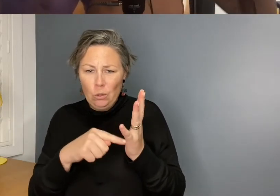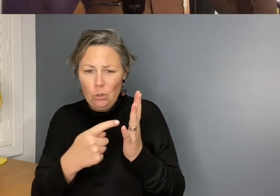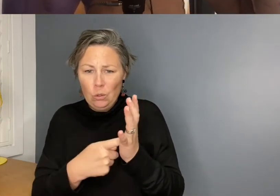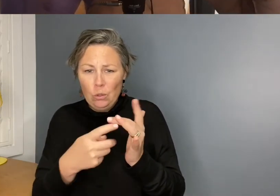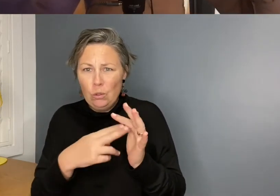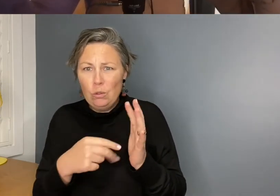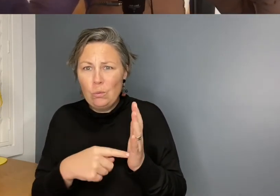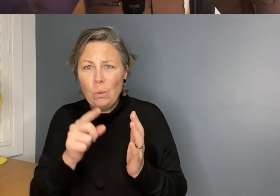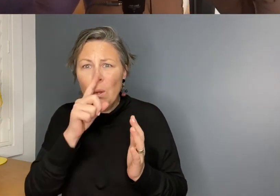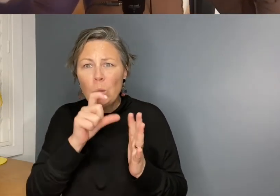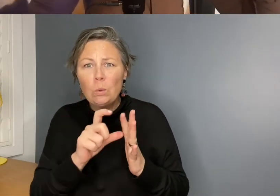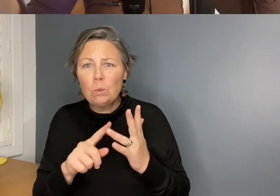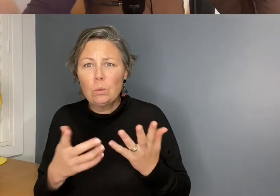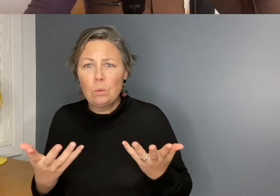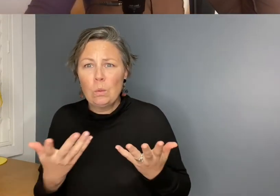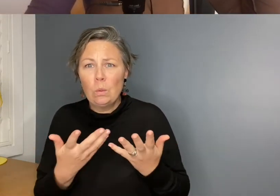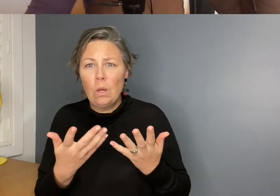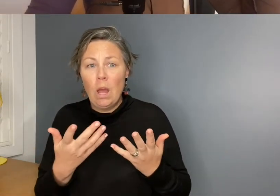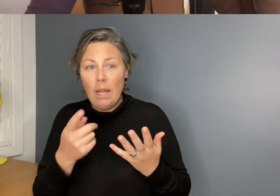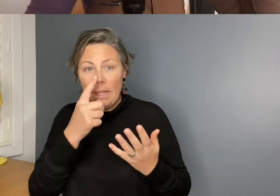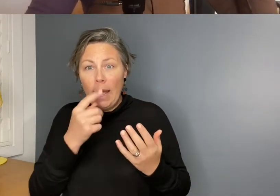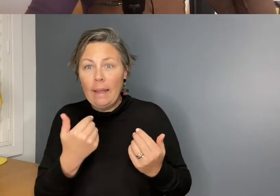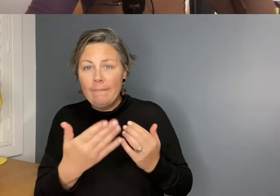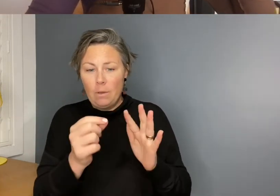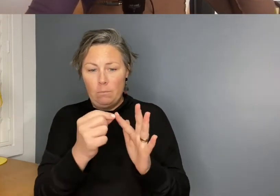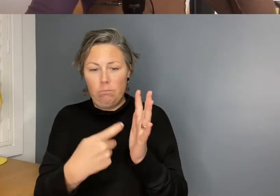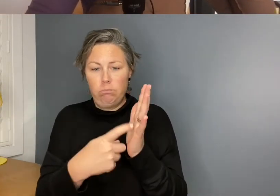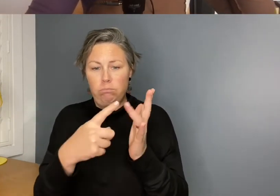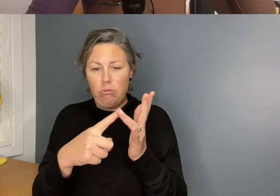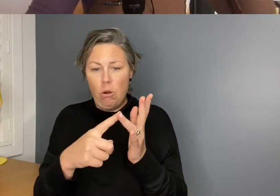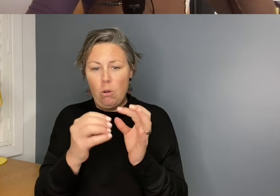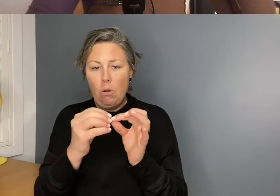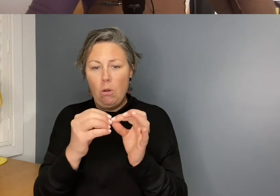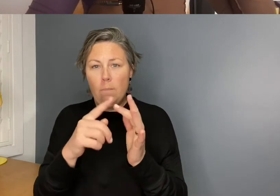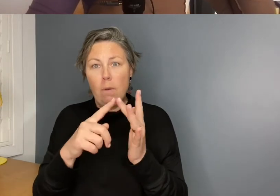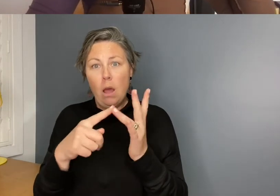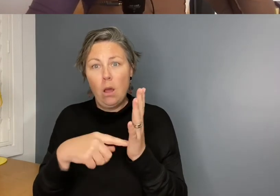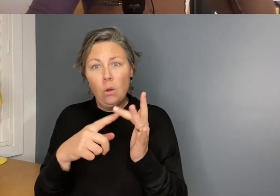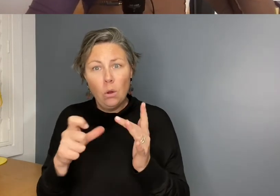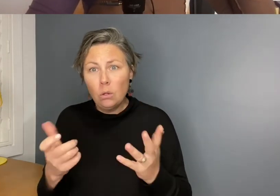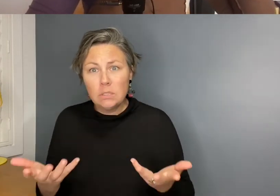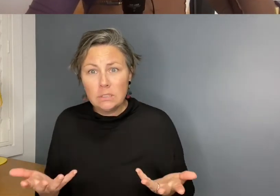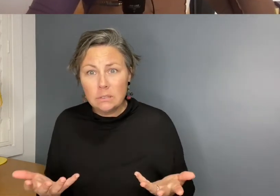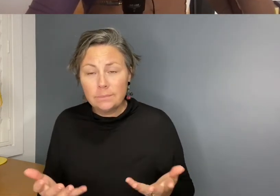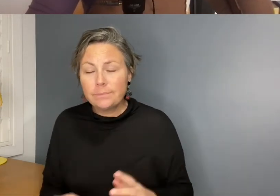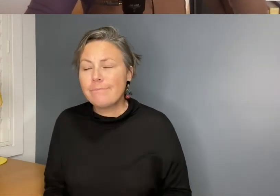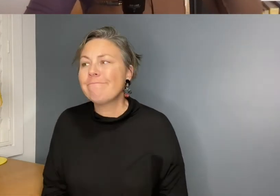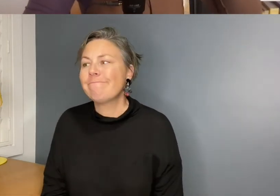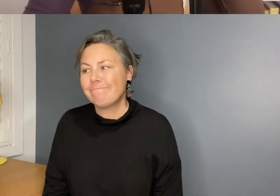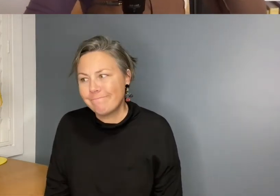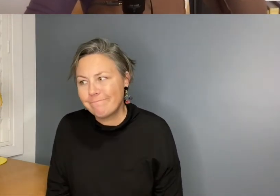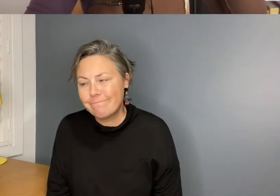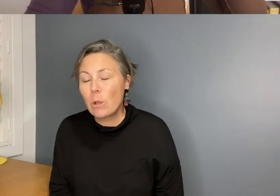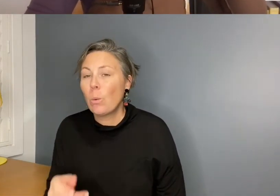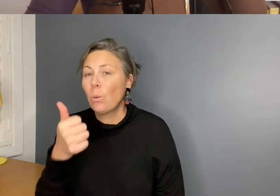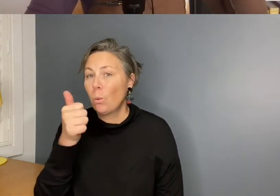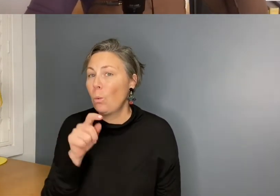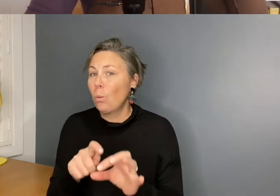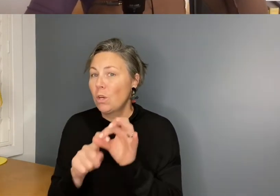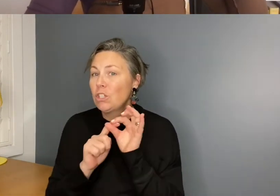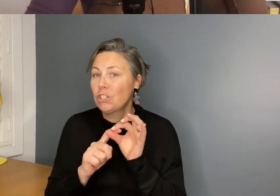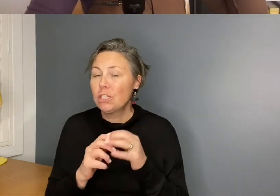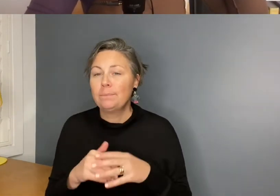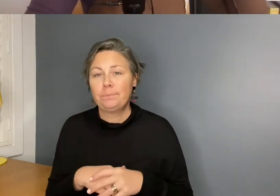do? Are things like probiotics going to help them? Yeah, that's a huge question. Ultimately, what we want to do as